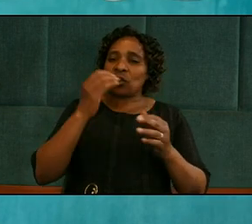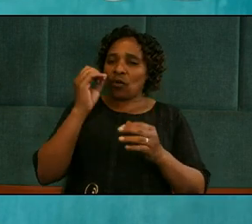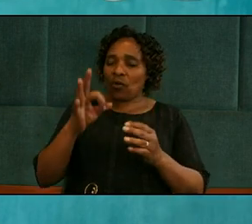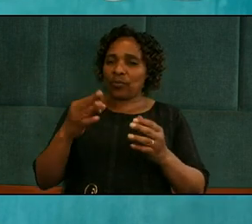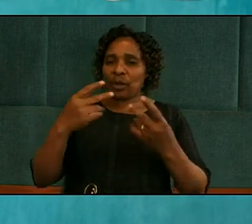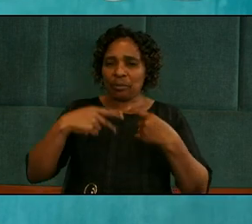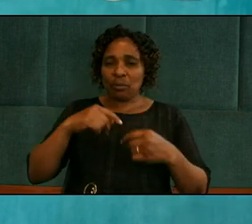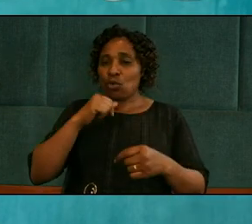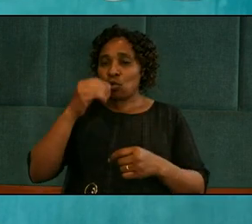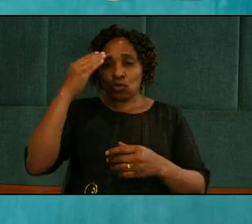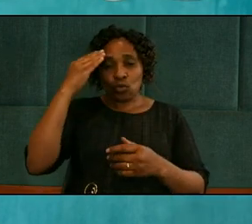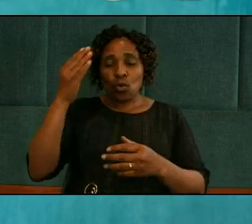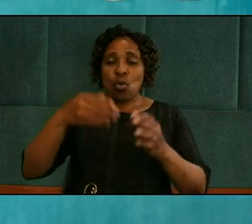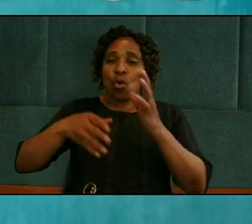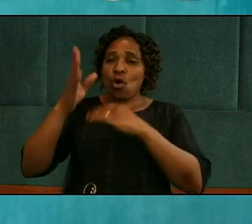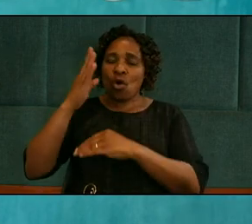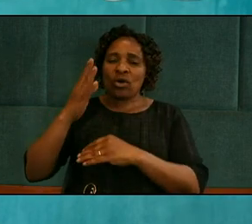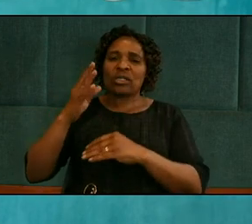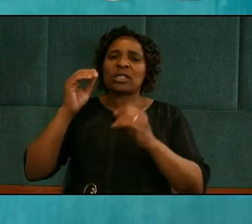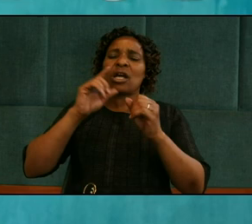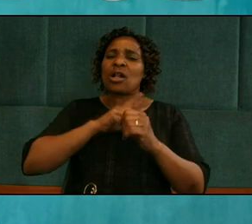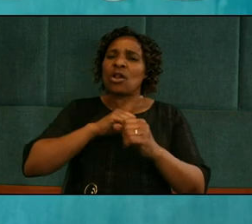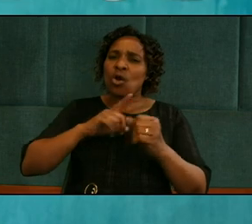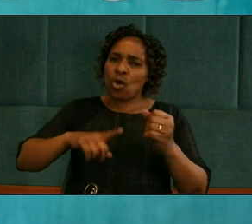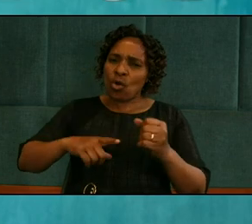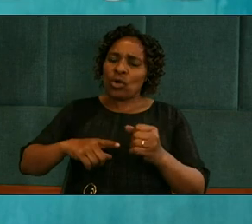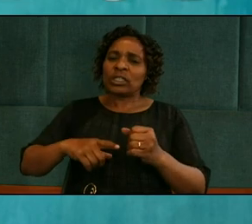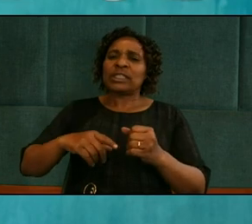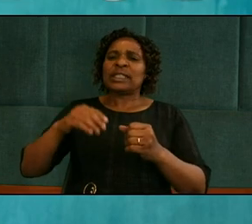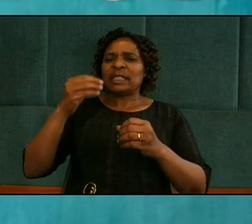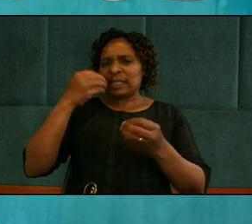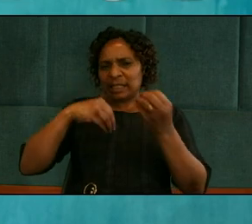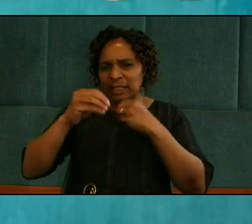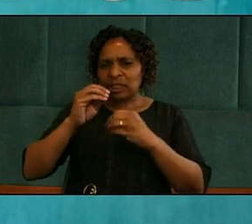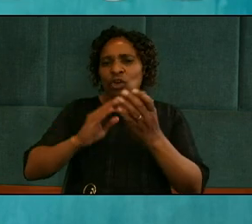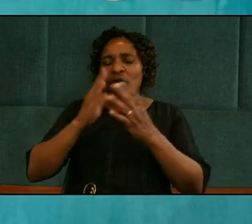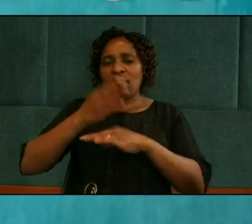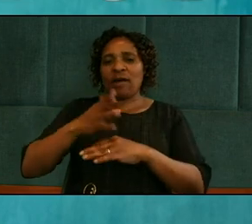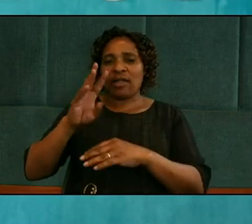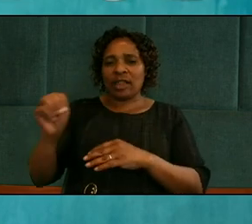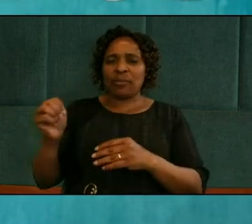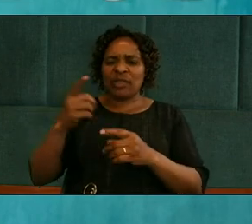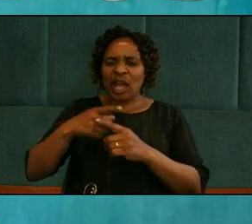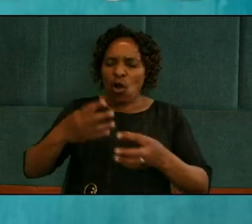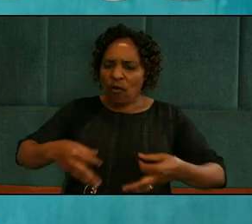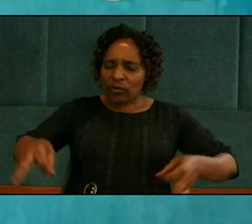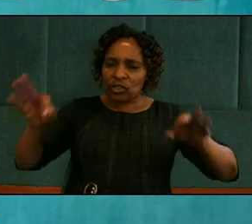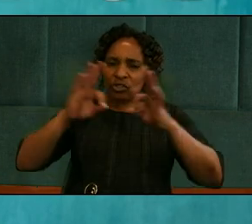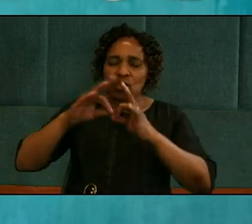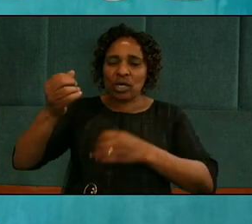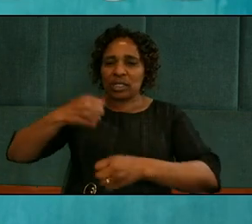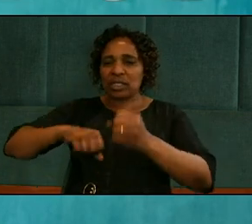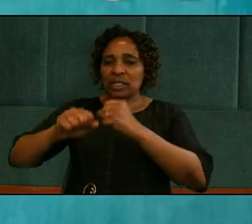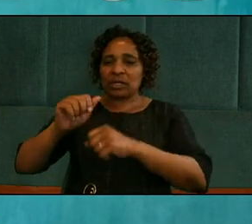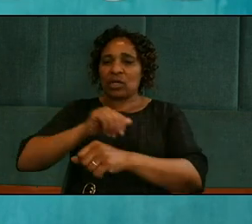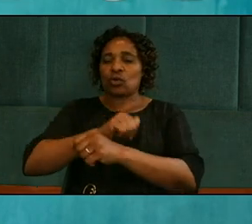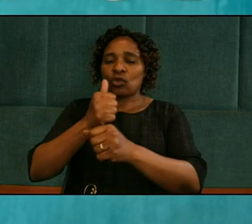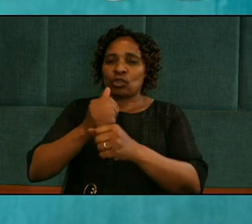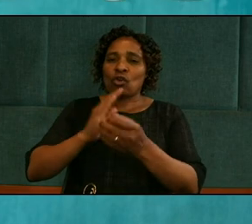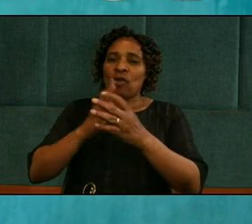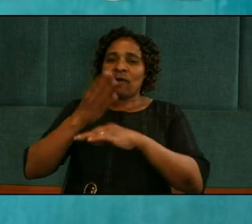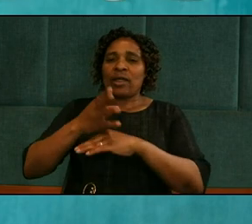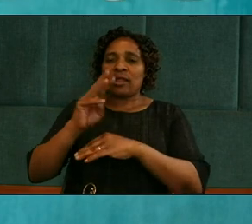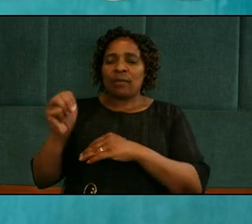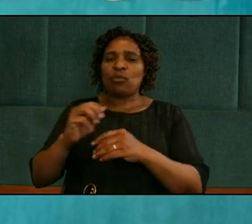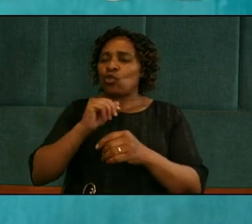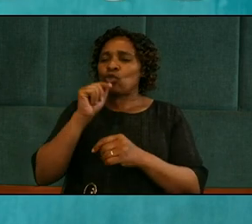Gentiles lord it over them, and their officials exercise authority over them. Not with